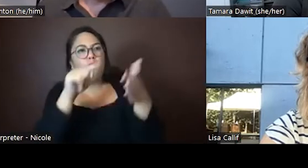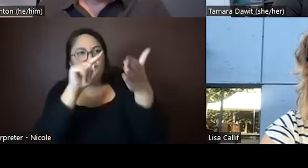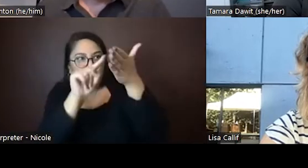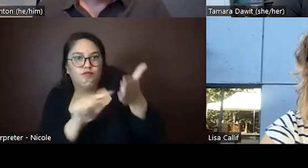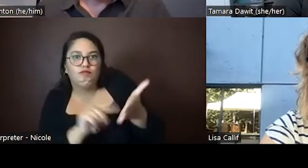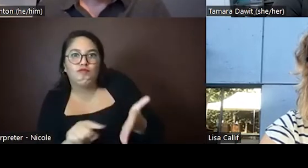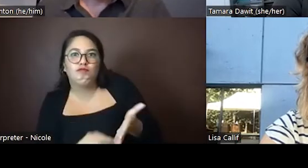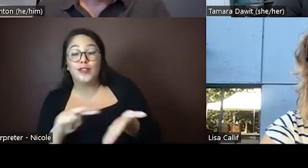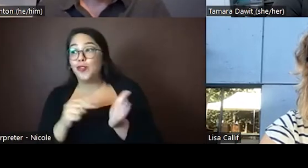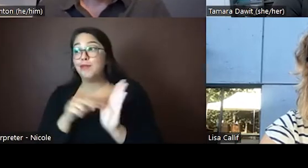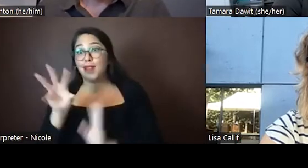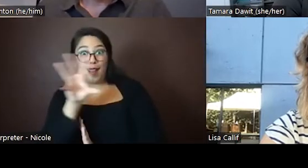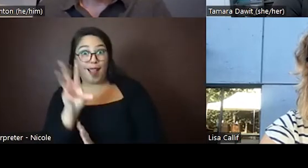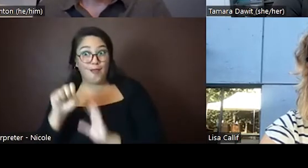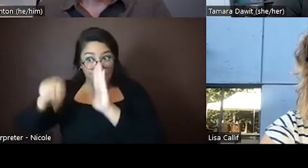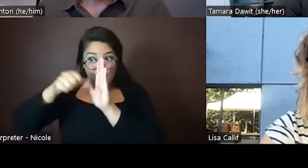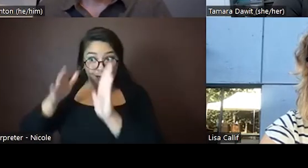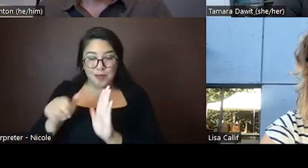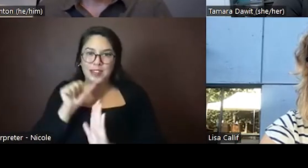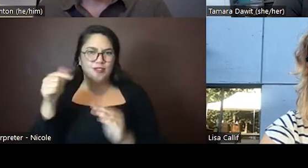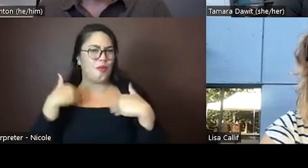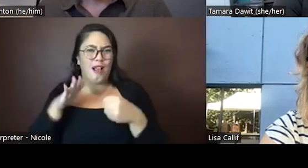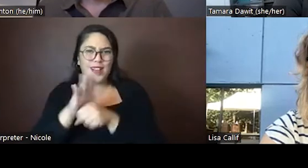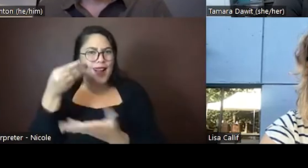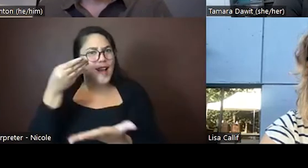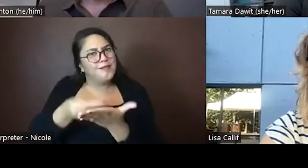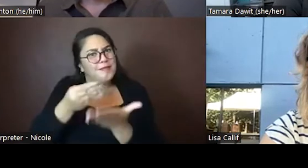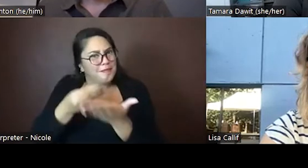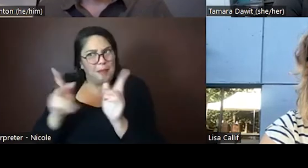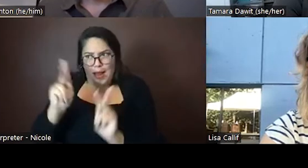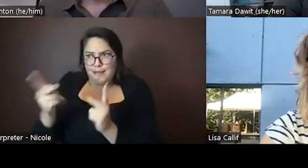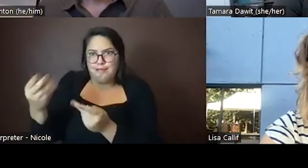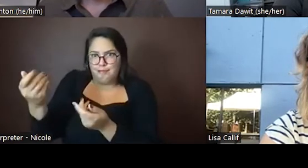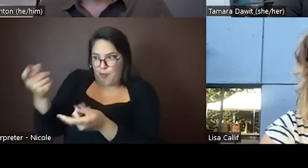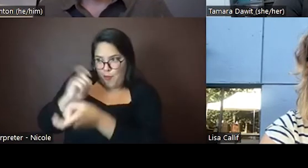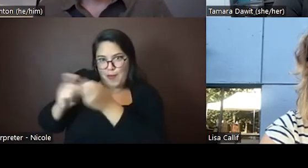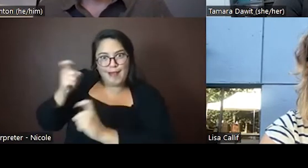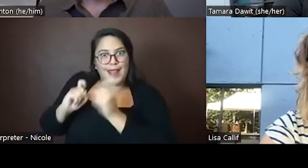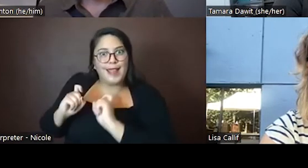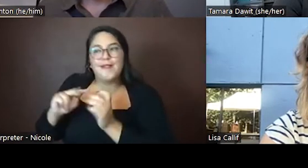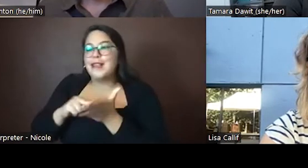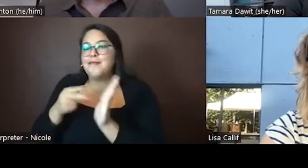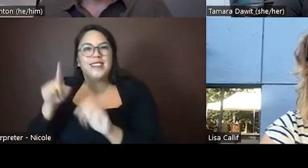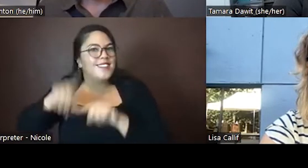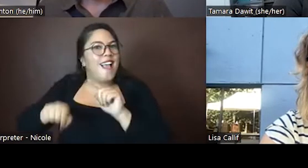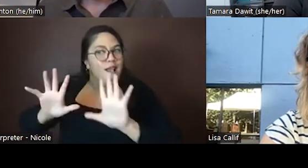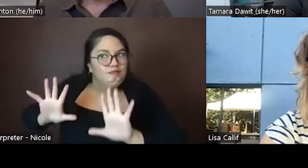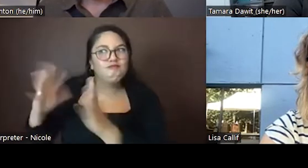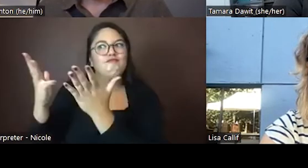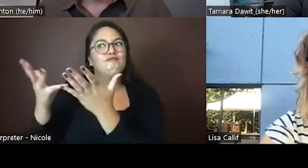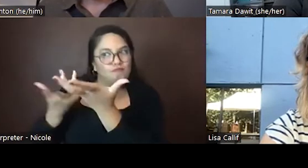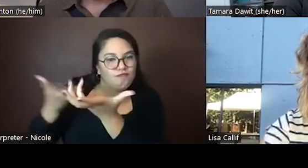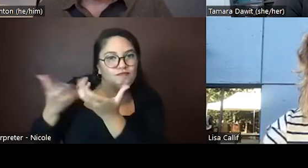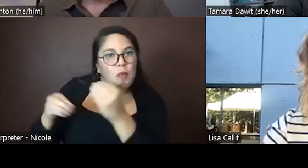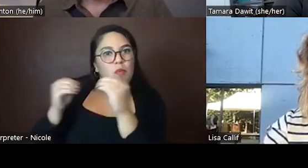Africa for us to be able to sometimes say no or push back as much as we need to be able to. And I think that's where we need the